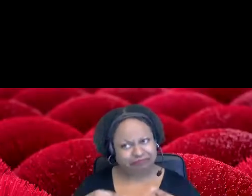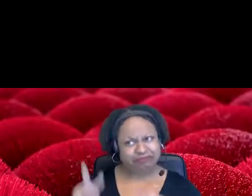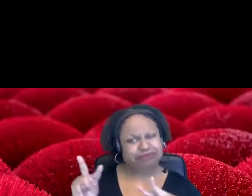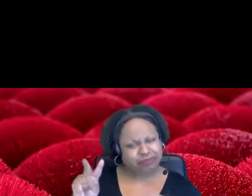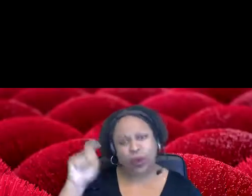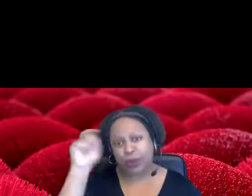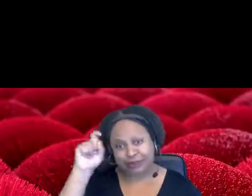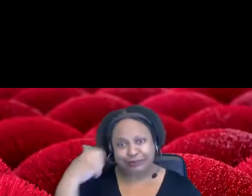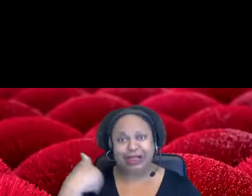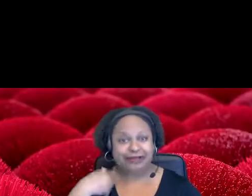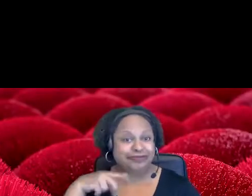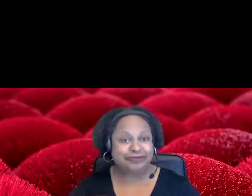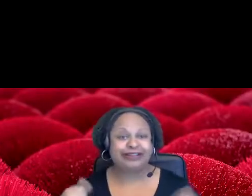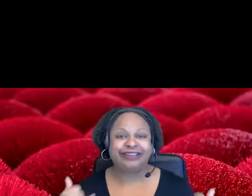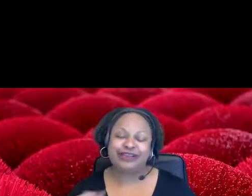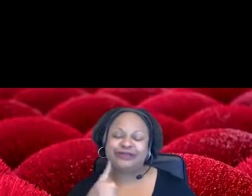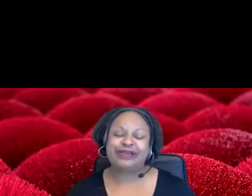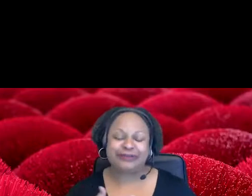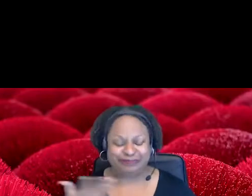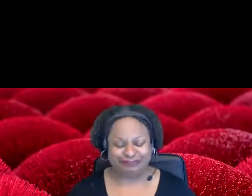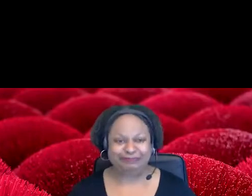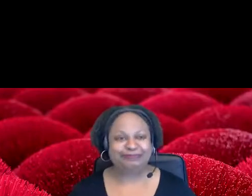on this panel, so I'm really happy about that.